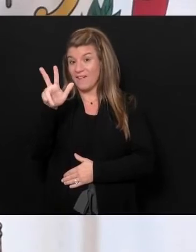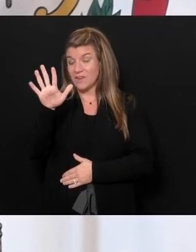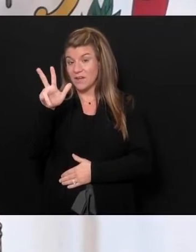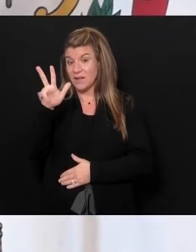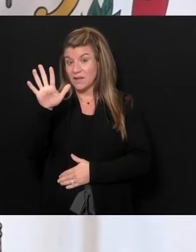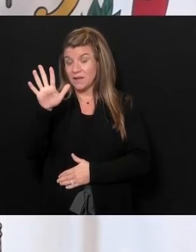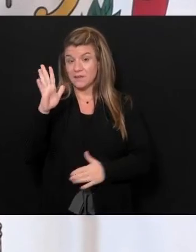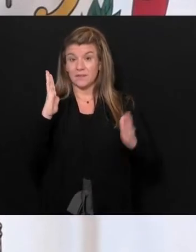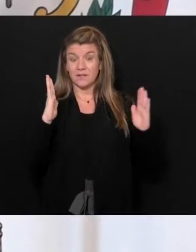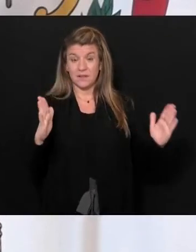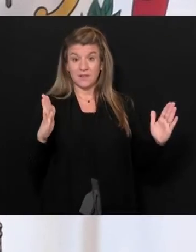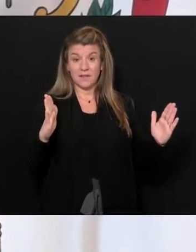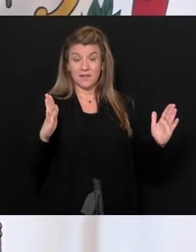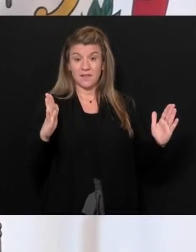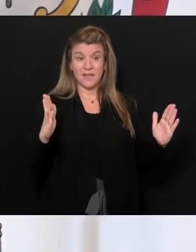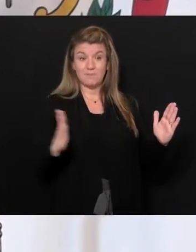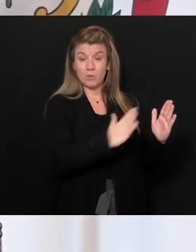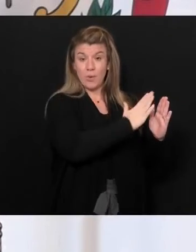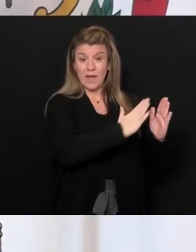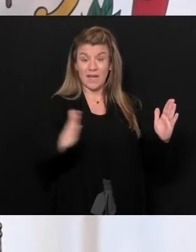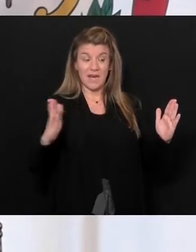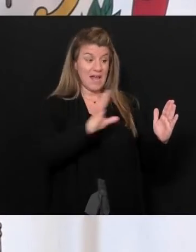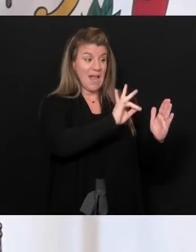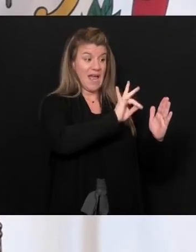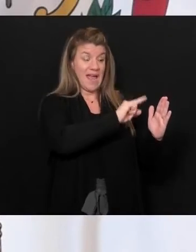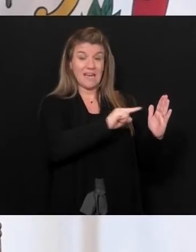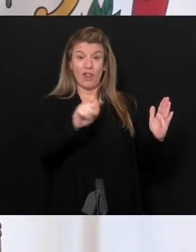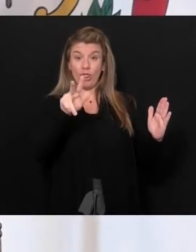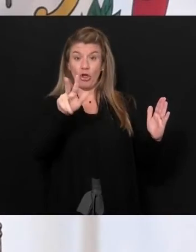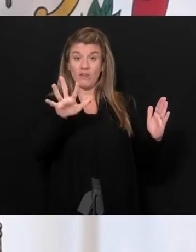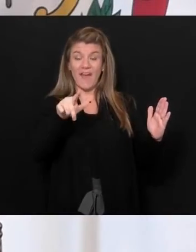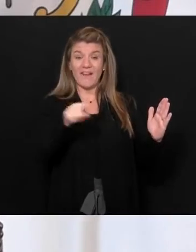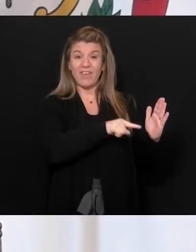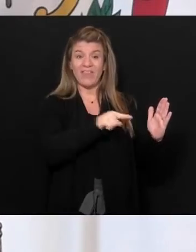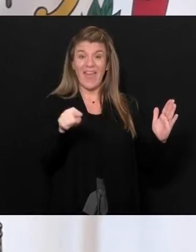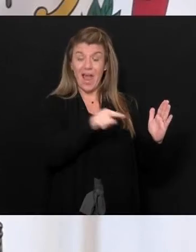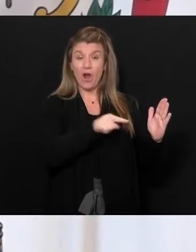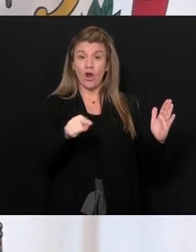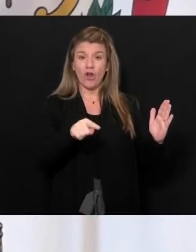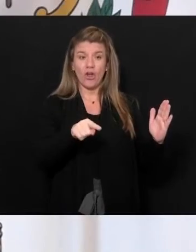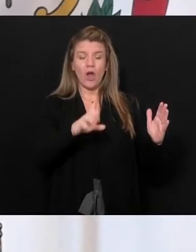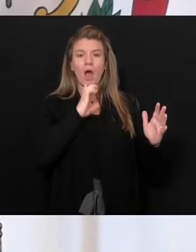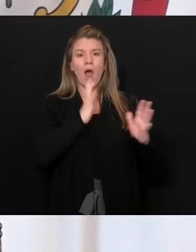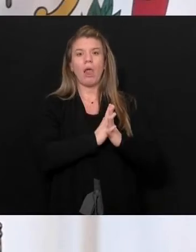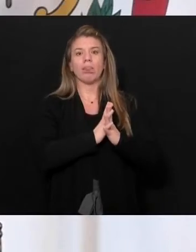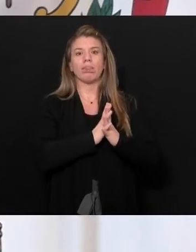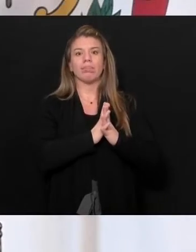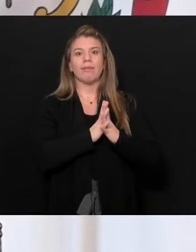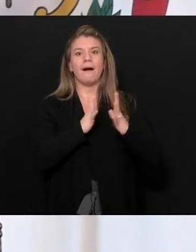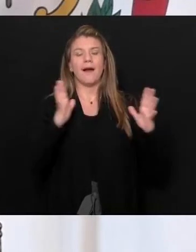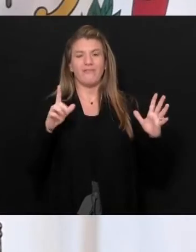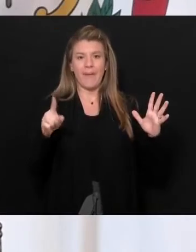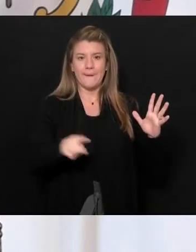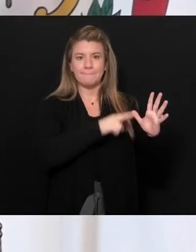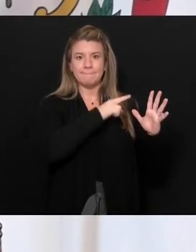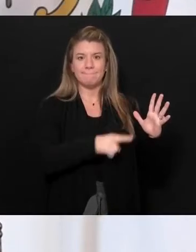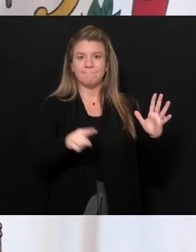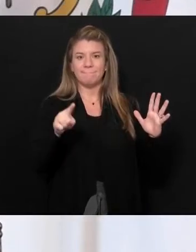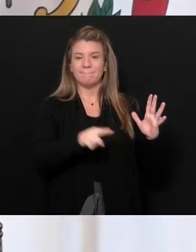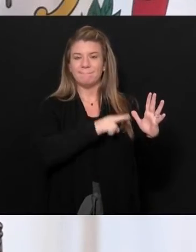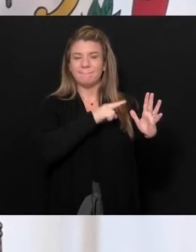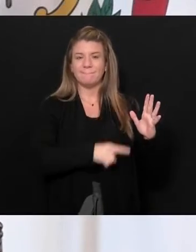of age, between 18 and 35, there is bukus of people out